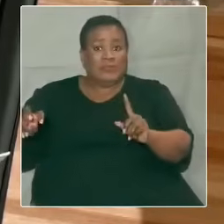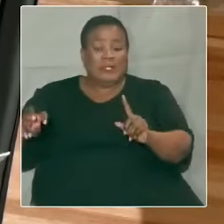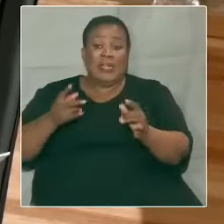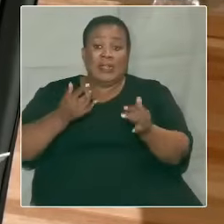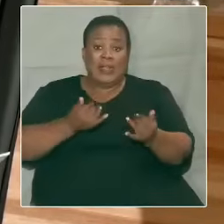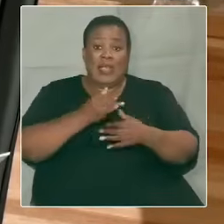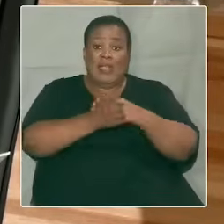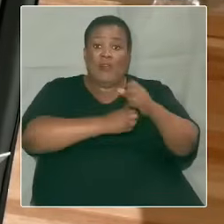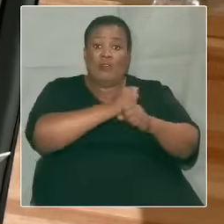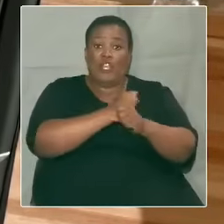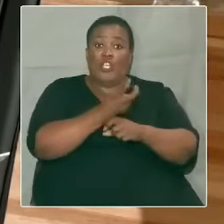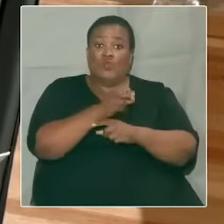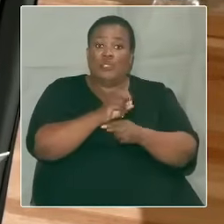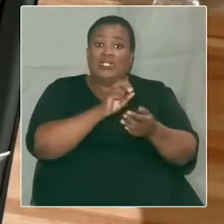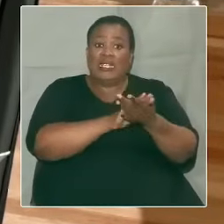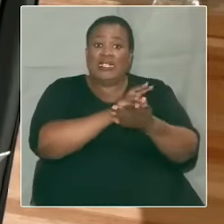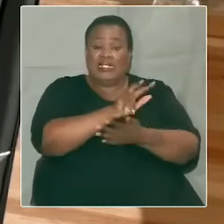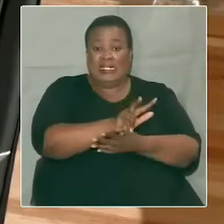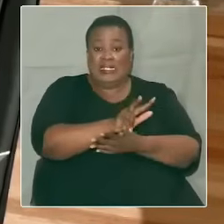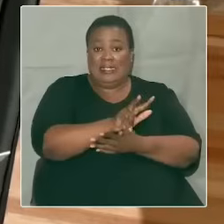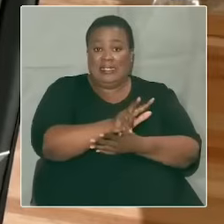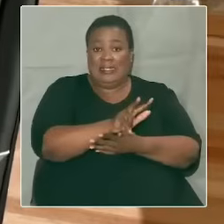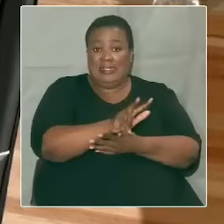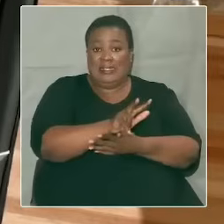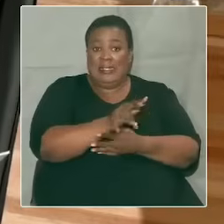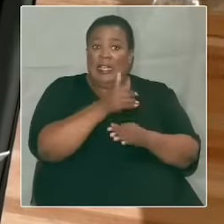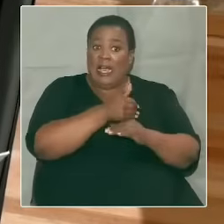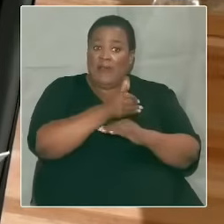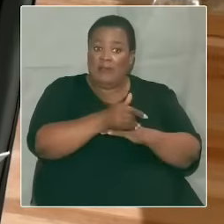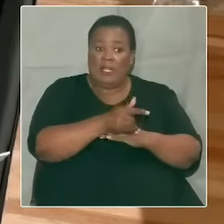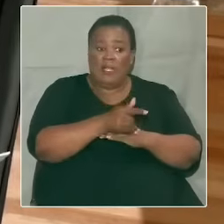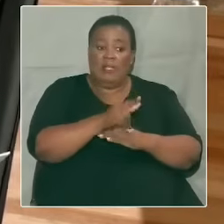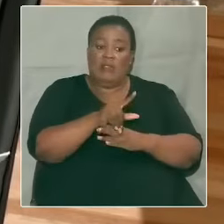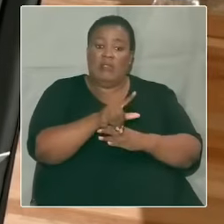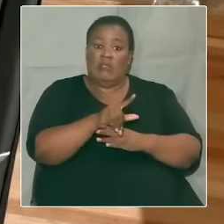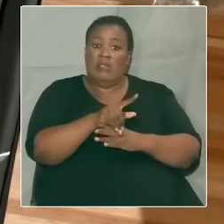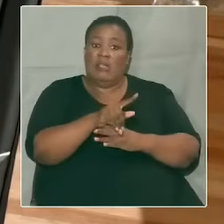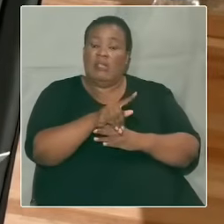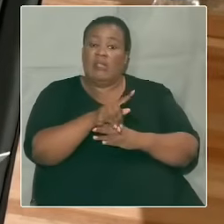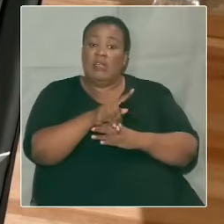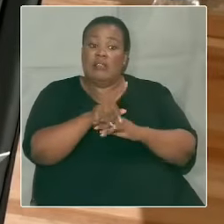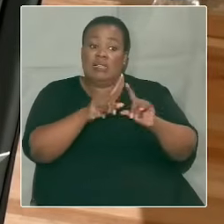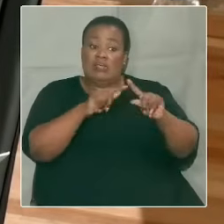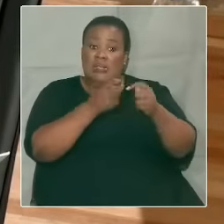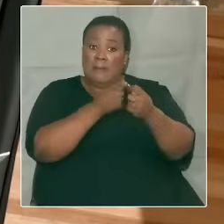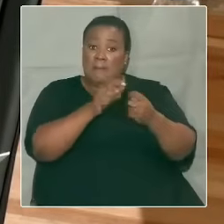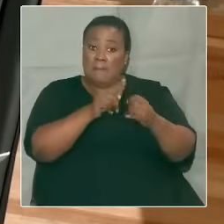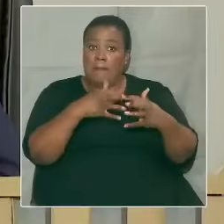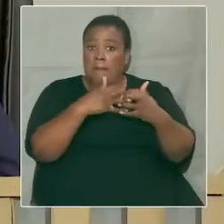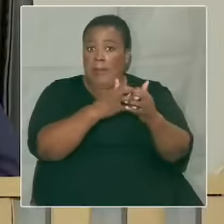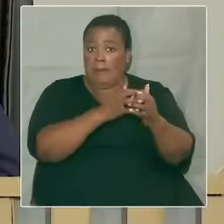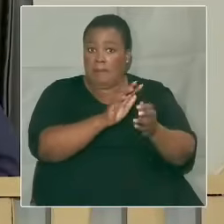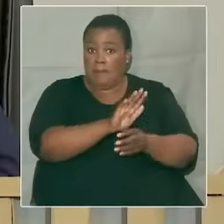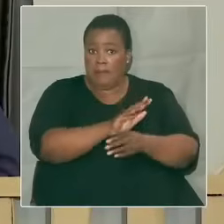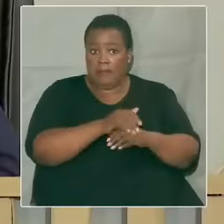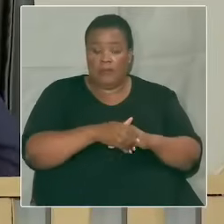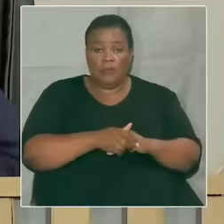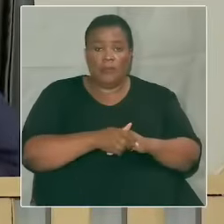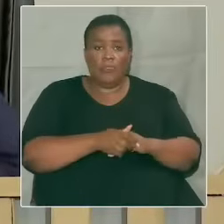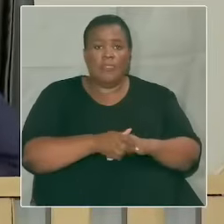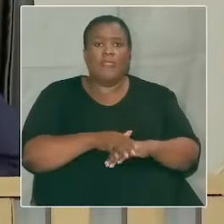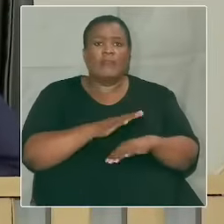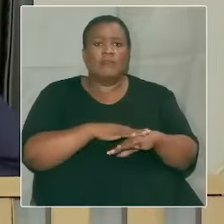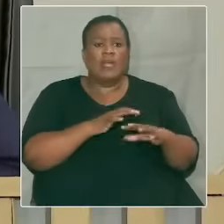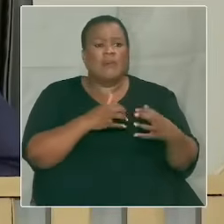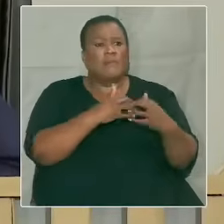at its inception. I'm following up from the question by Commissioner Baloyi. Yeah, at its inception